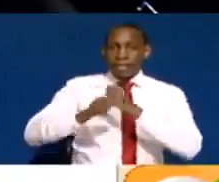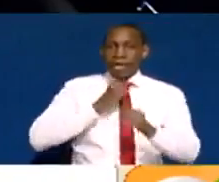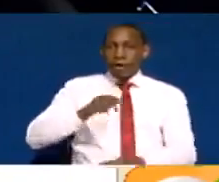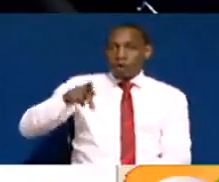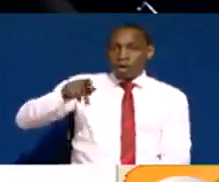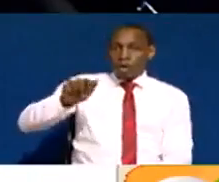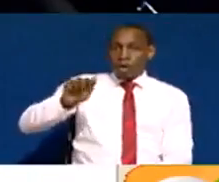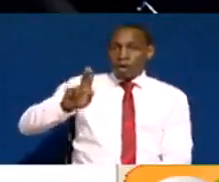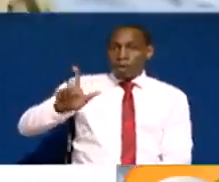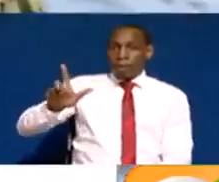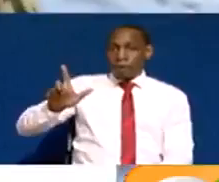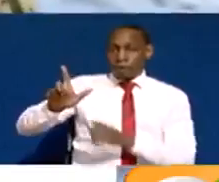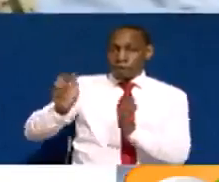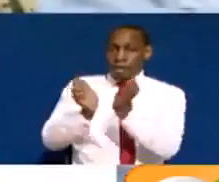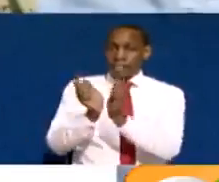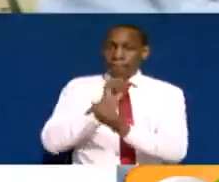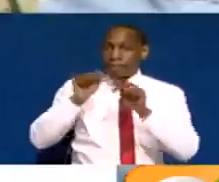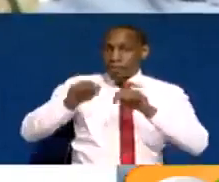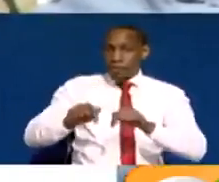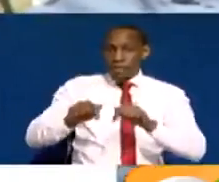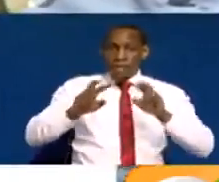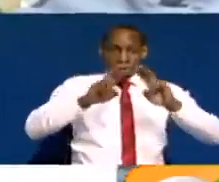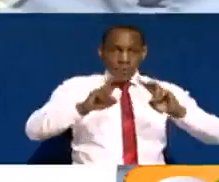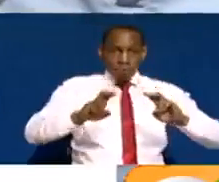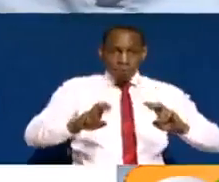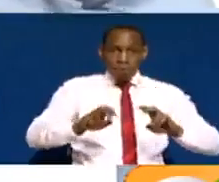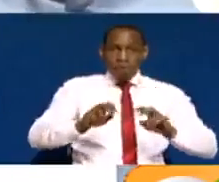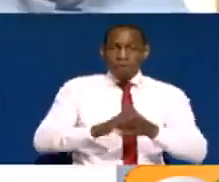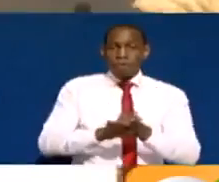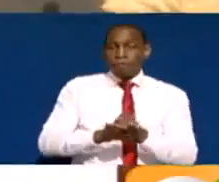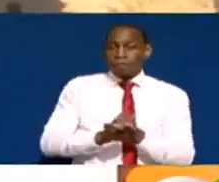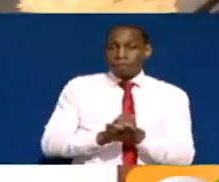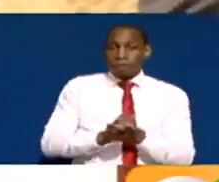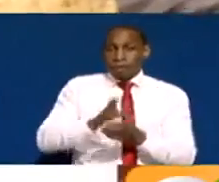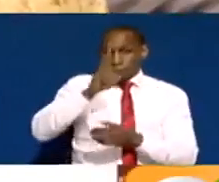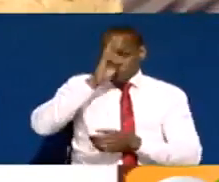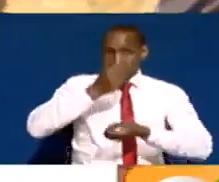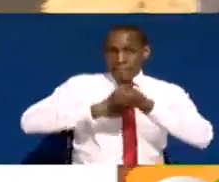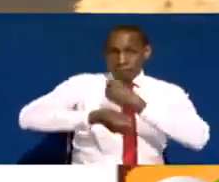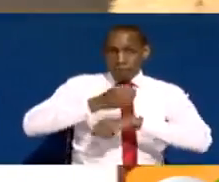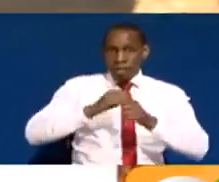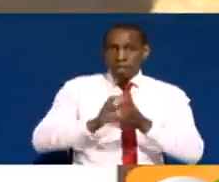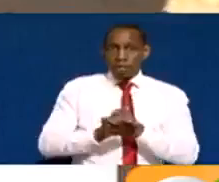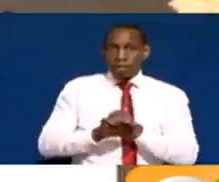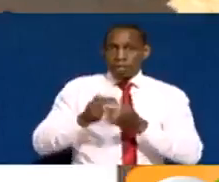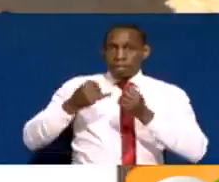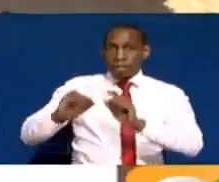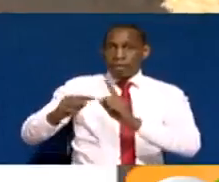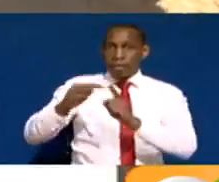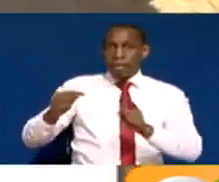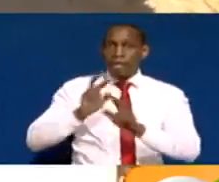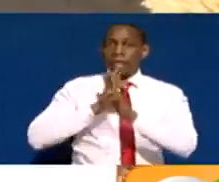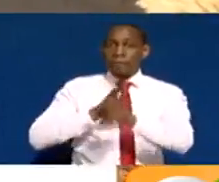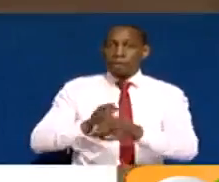Paul Magara Morara was arrested today in an operation by Ruiru-based detectives who were acting on an attempted murder